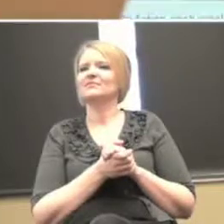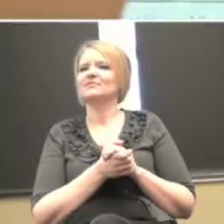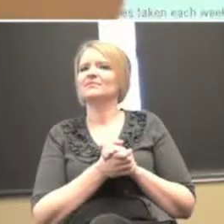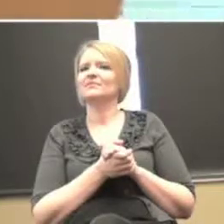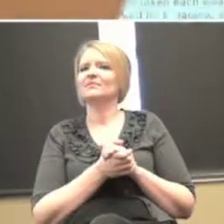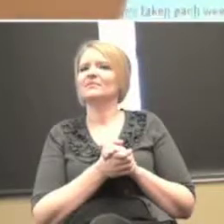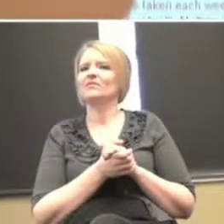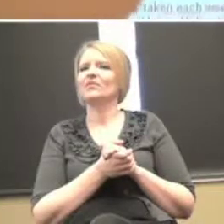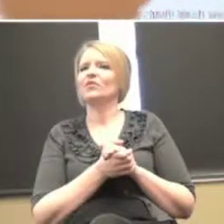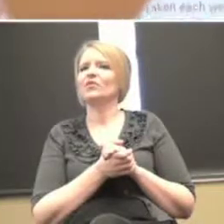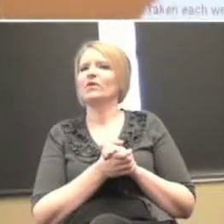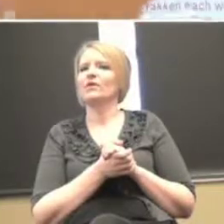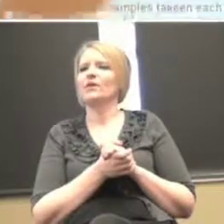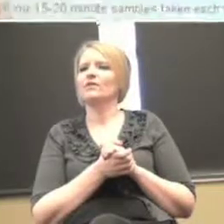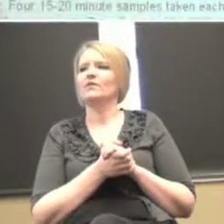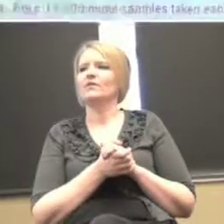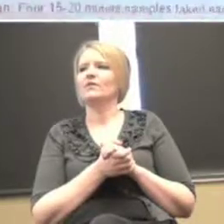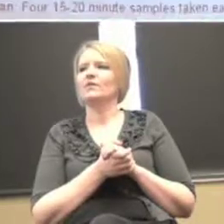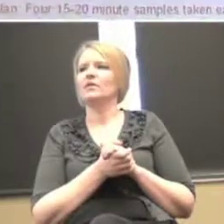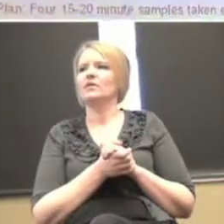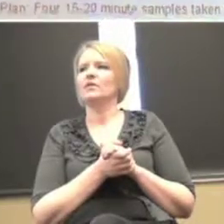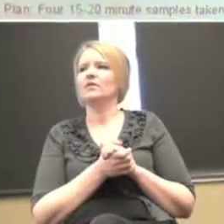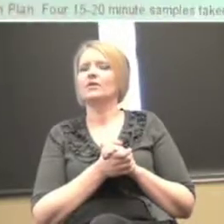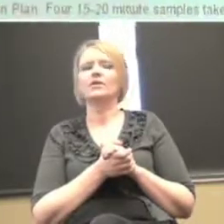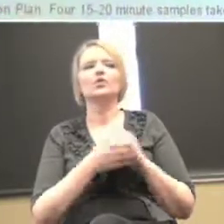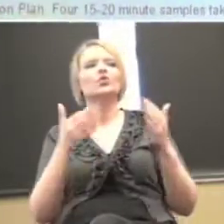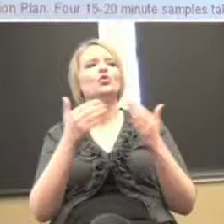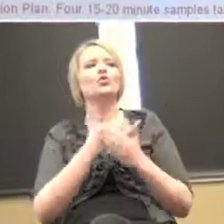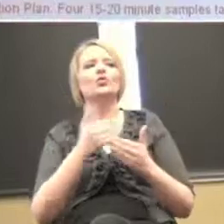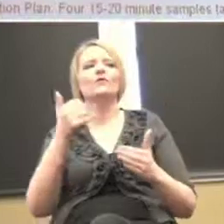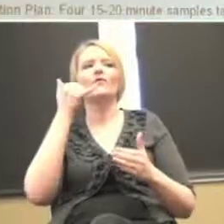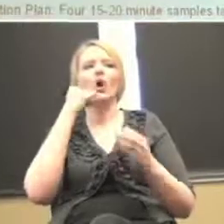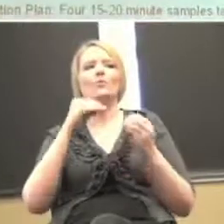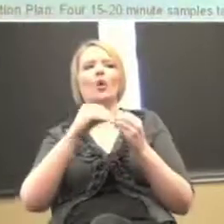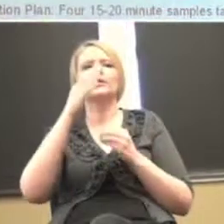they don't know how to turn up my phone this smart this got a new phone that's smarter than I am